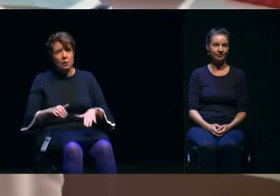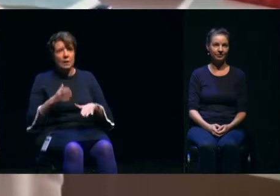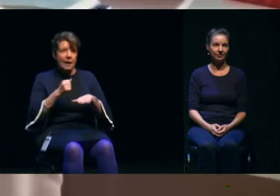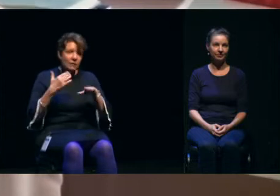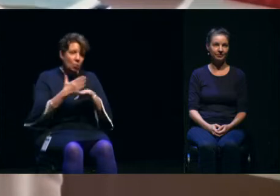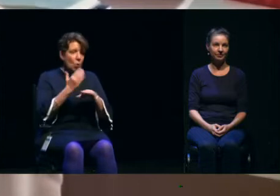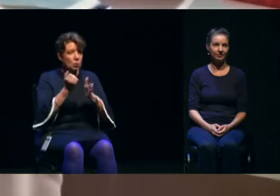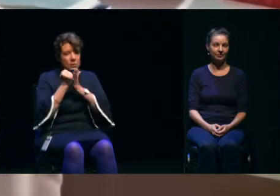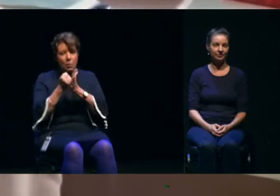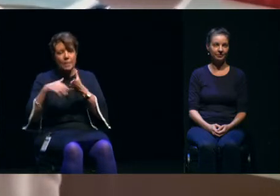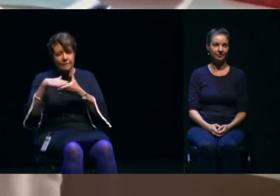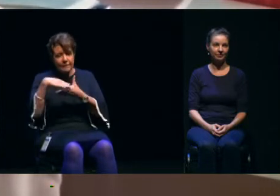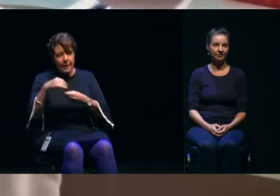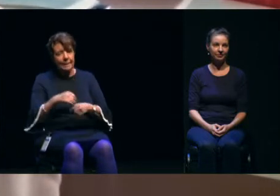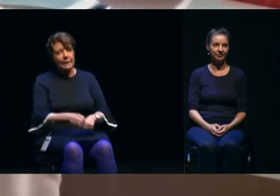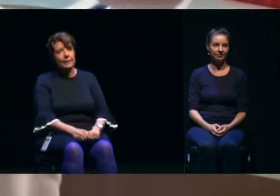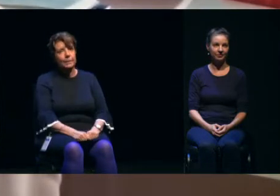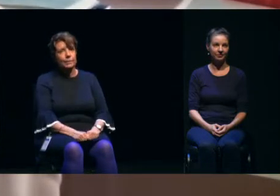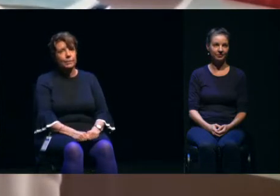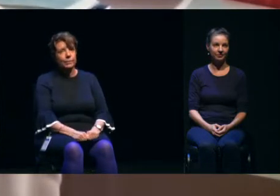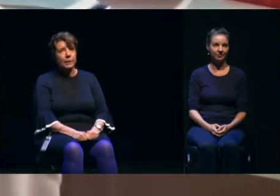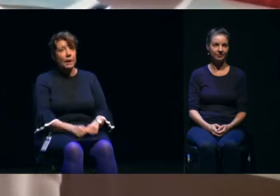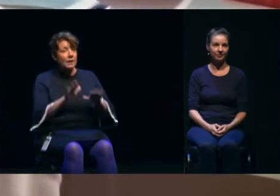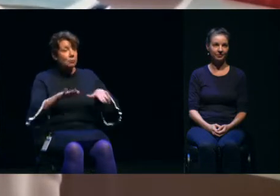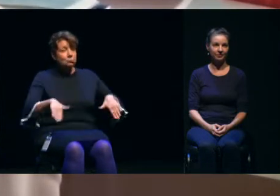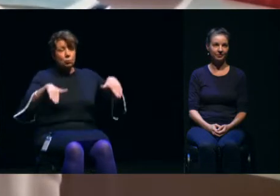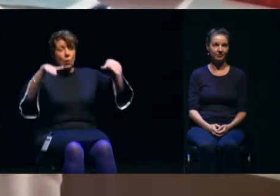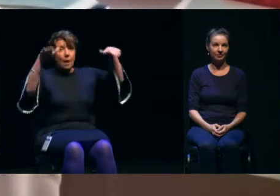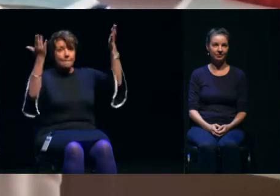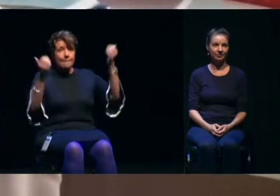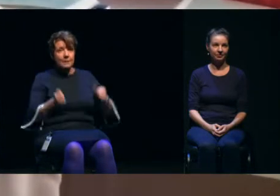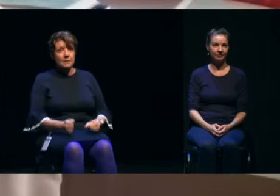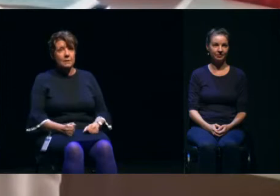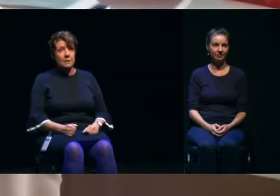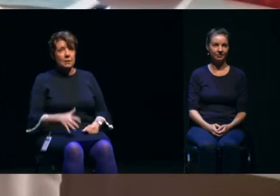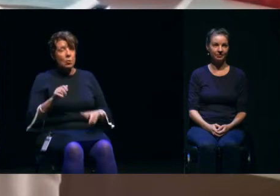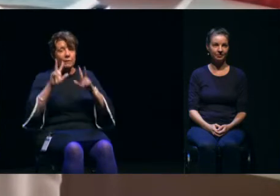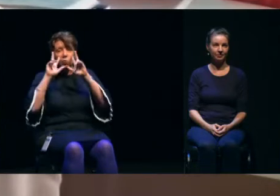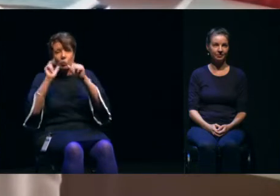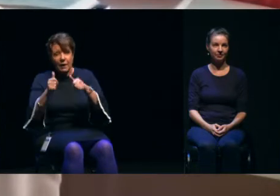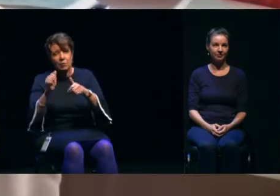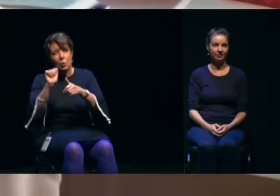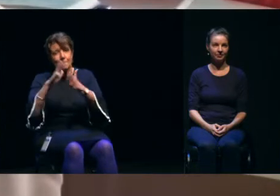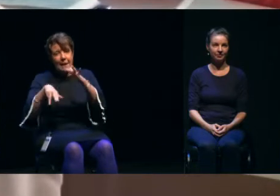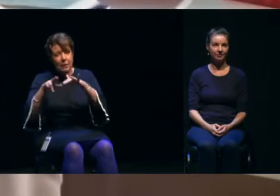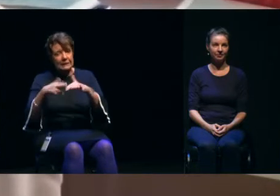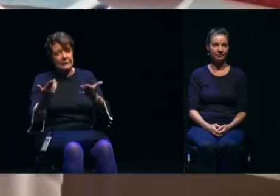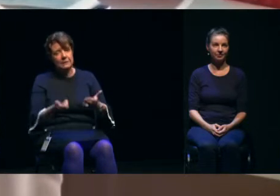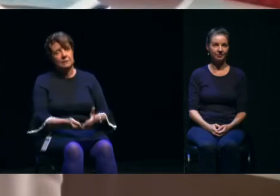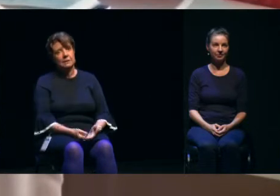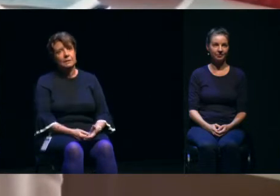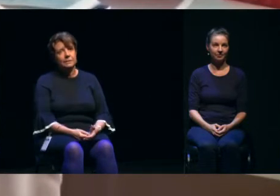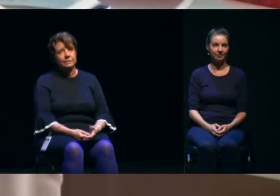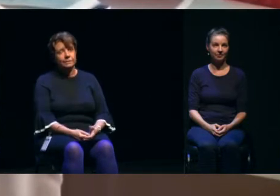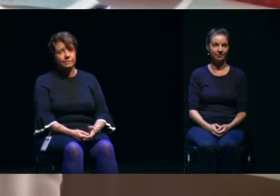work to support the family. And as soon as the children are gone, you have to take care of your parents. So there is